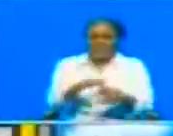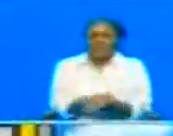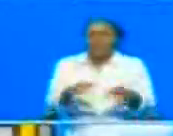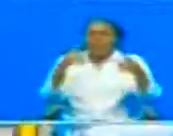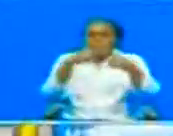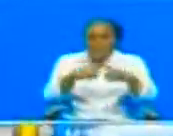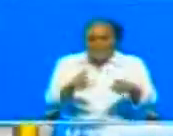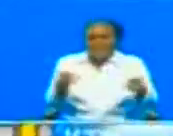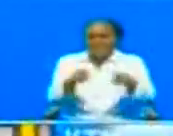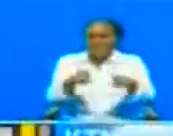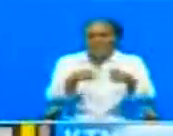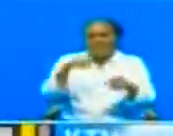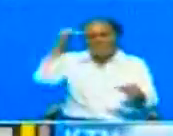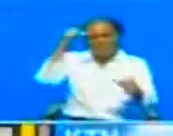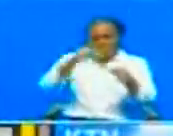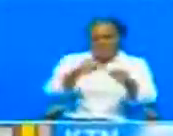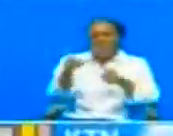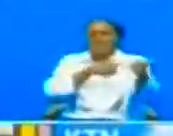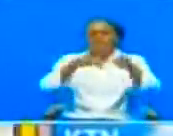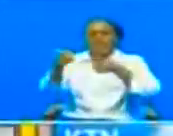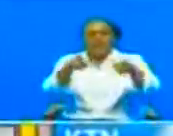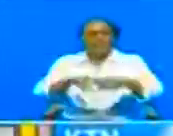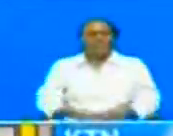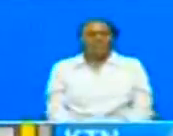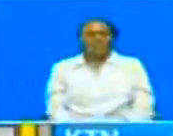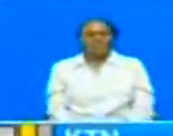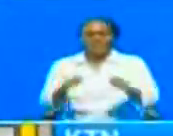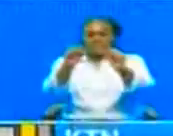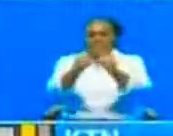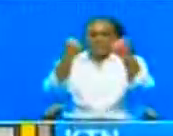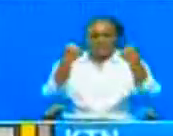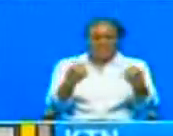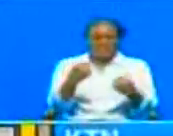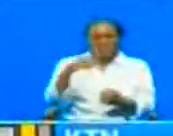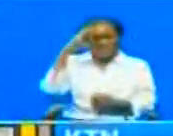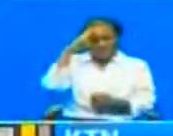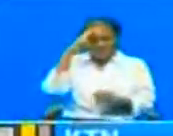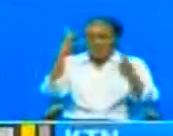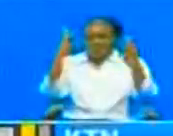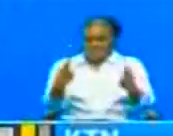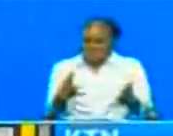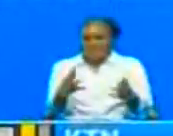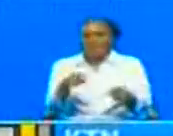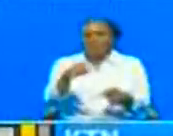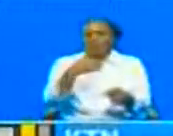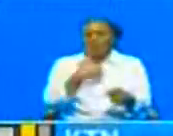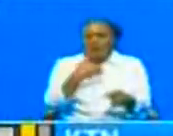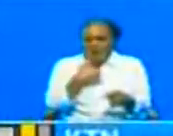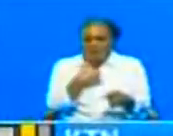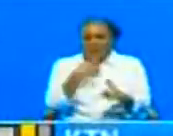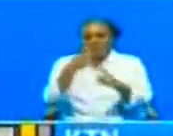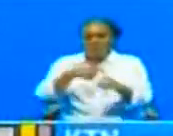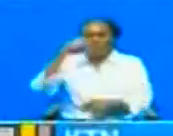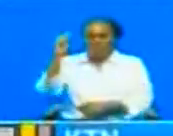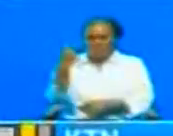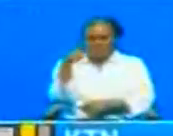but rekindle the cherished memories of the safari. Safety, the very reason that convinced the FIA to take away the world event from Kenya,